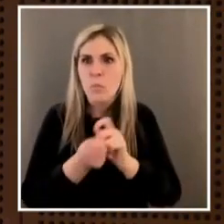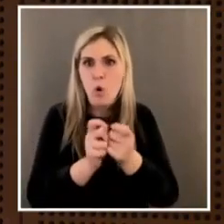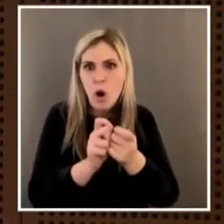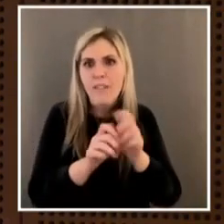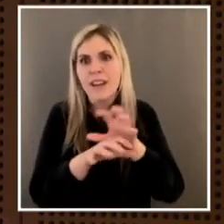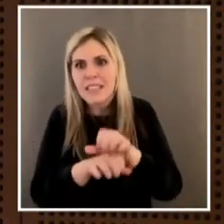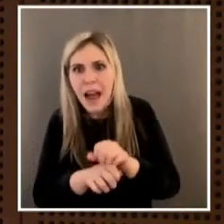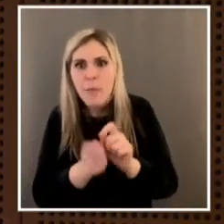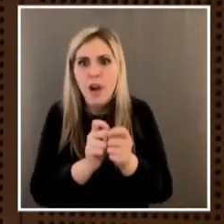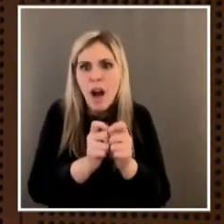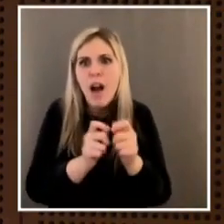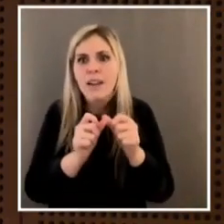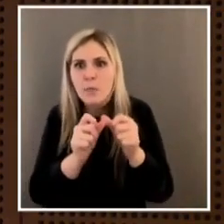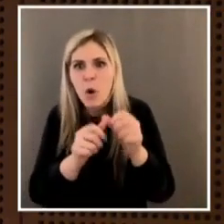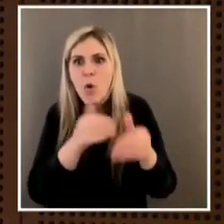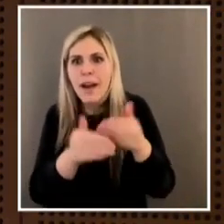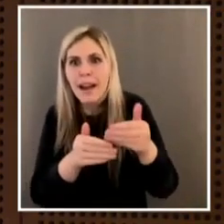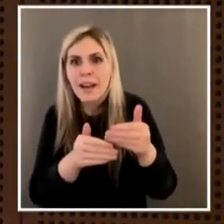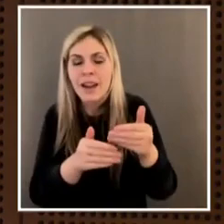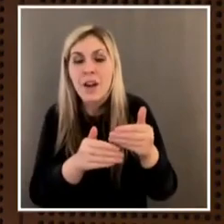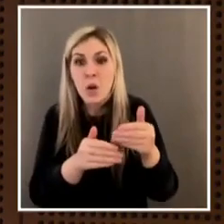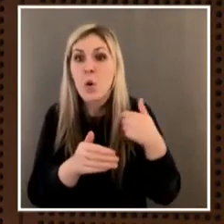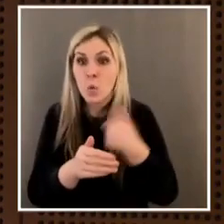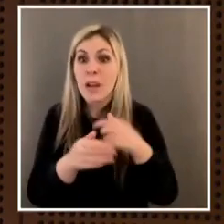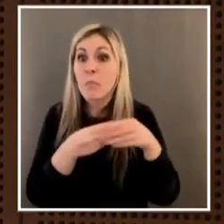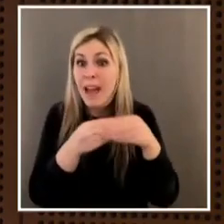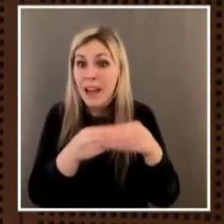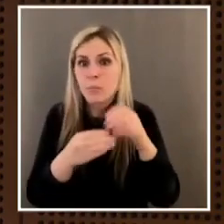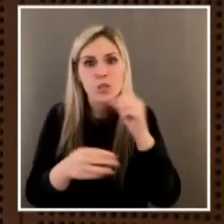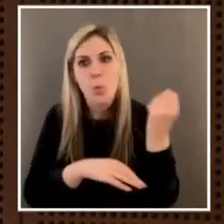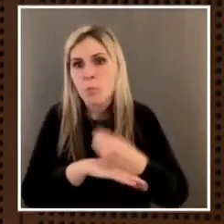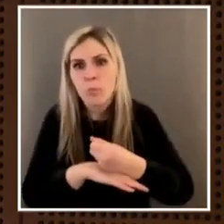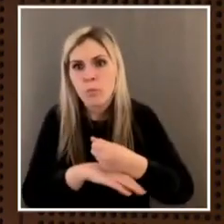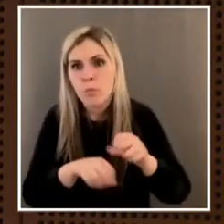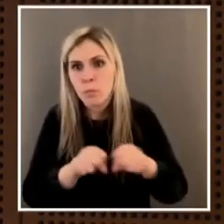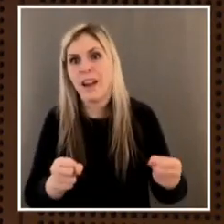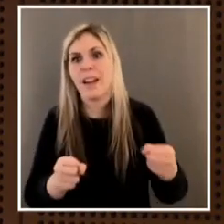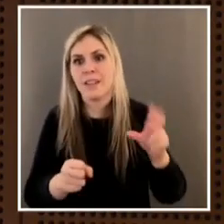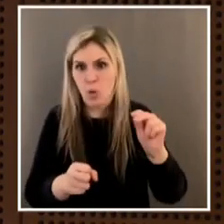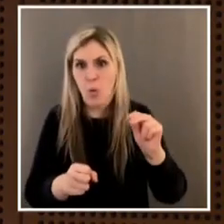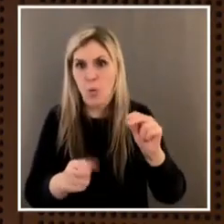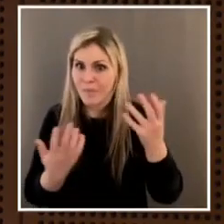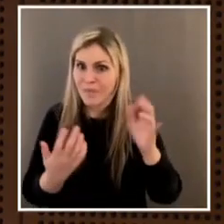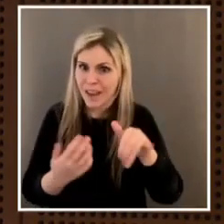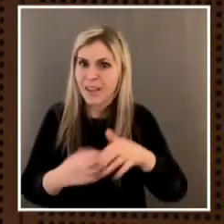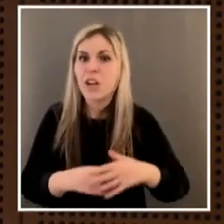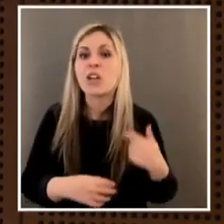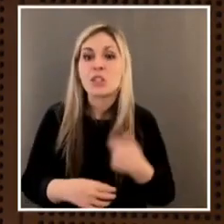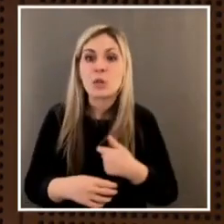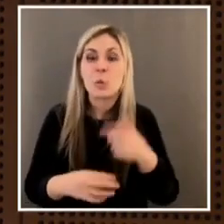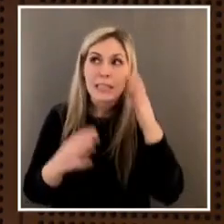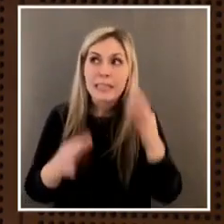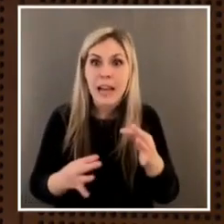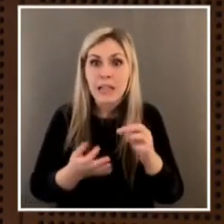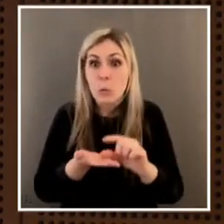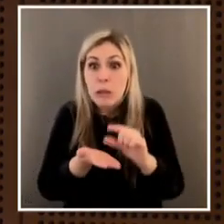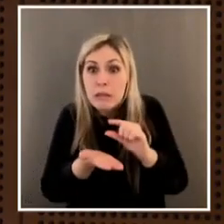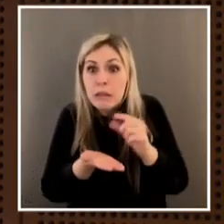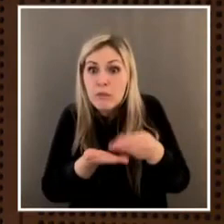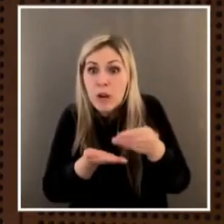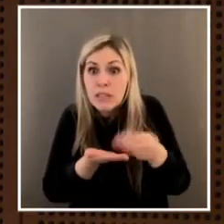forth. Bend, but don't break. So we began to take our little meager funds and to grow